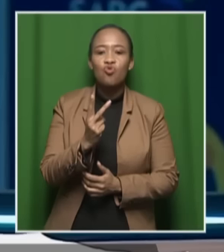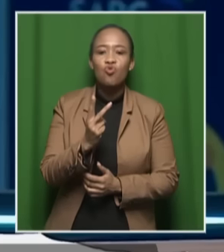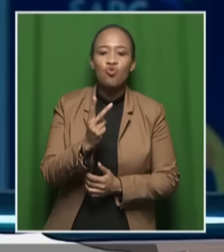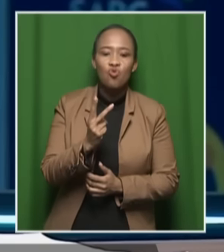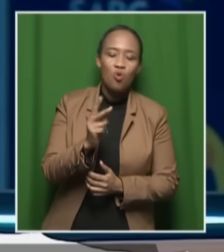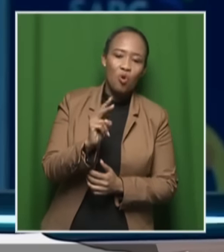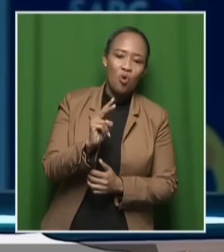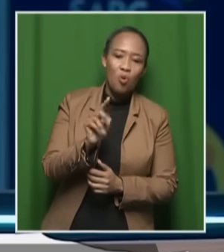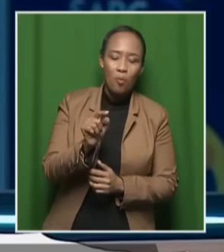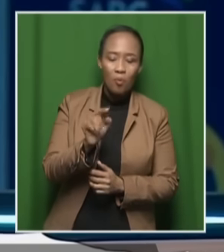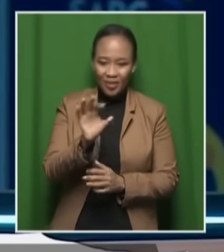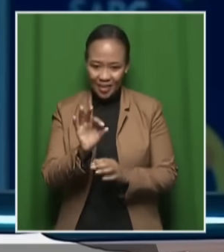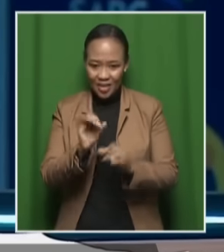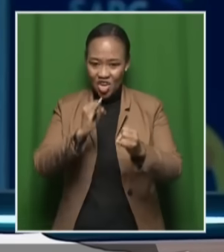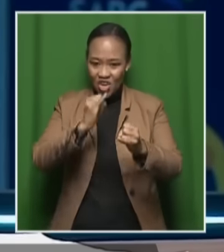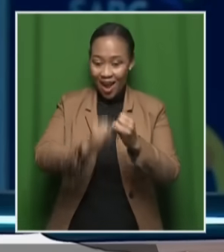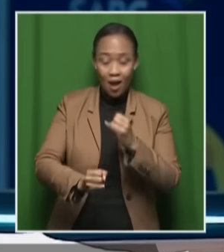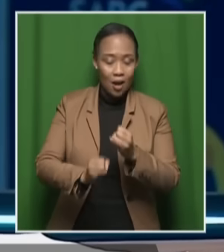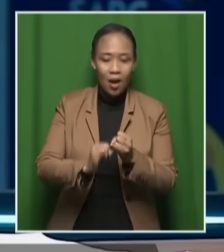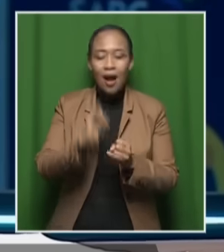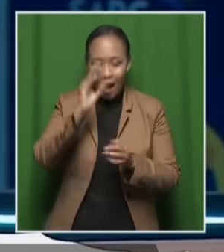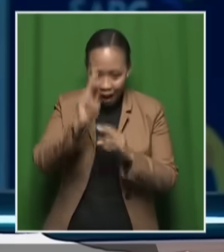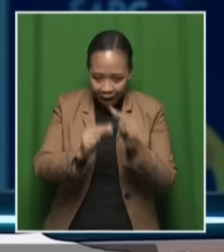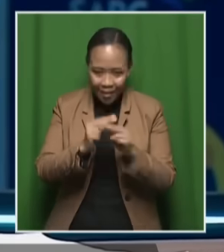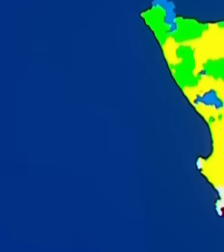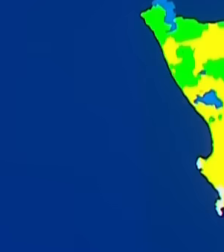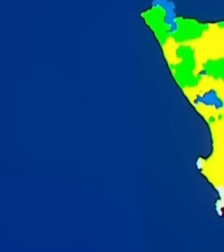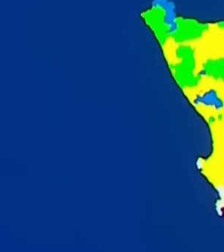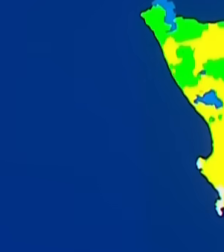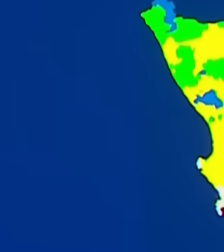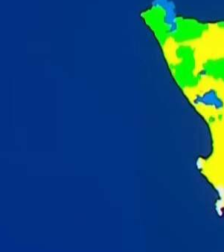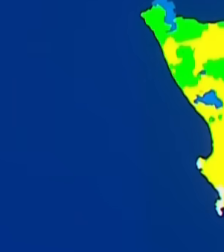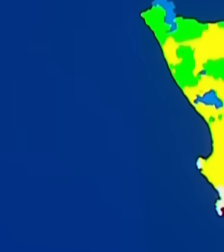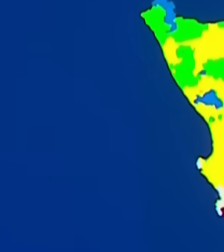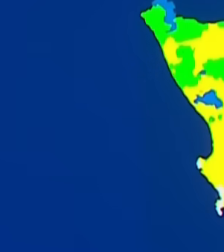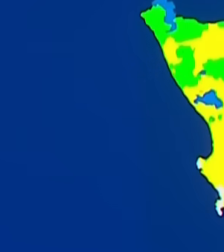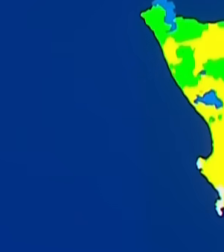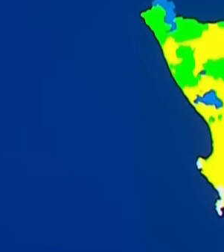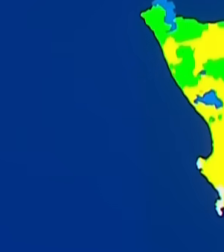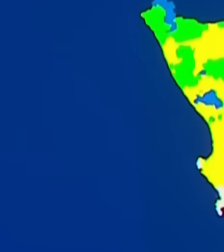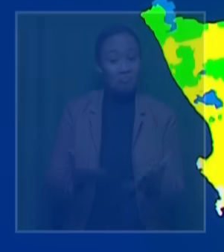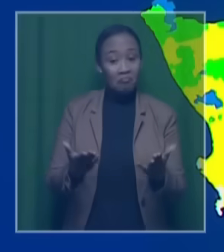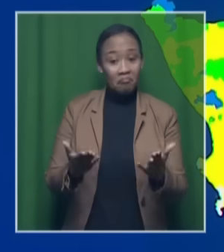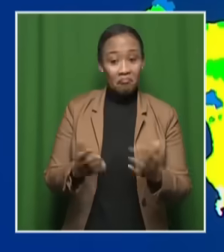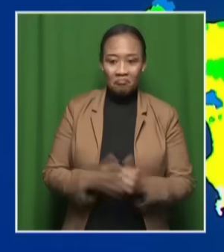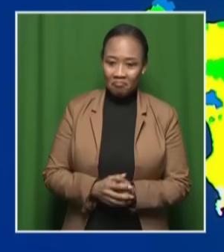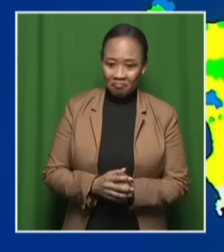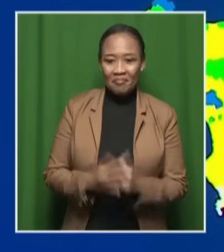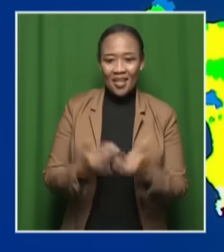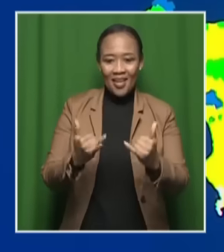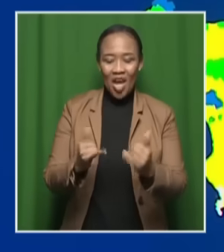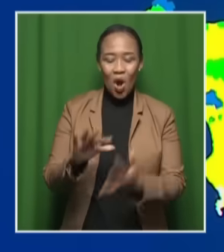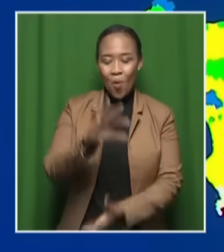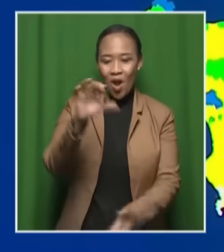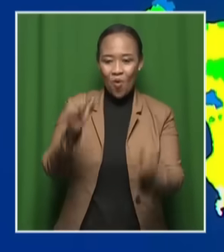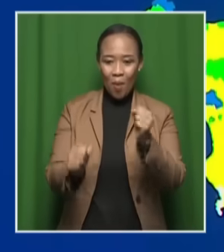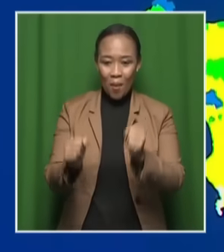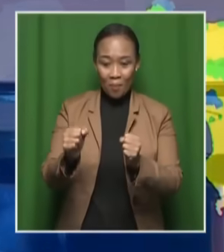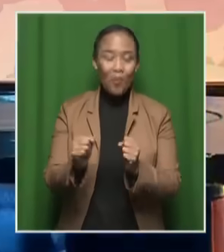should always keep that in mind. These are the predictions that we are looking at now. So here we are, closing up from